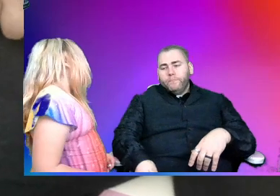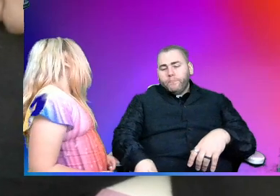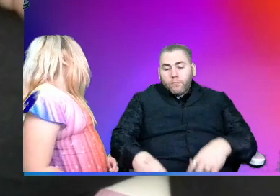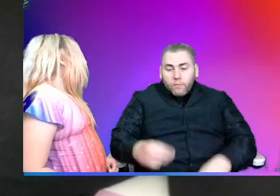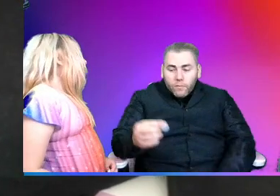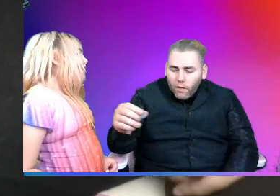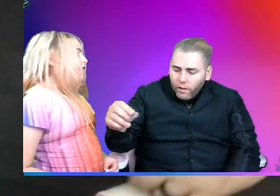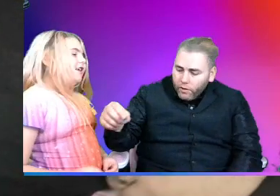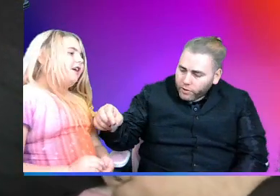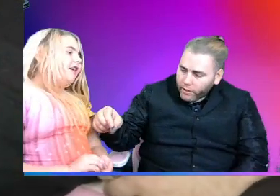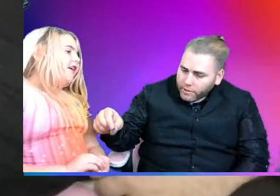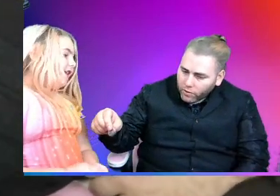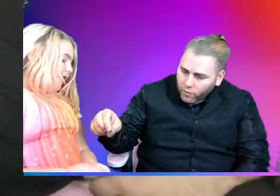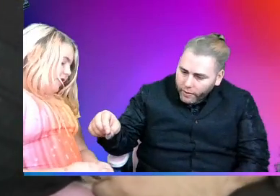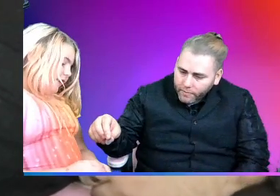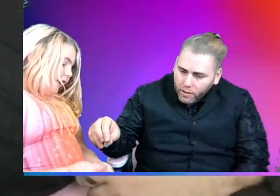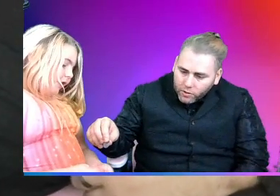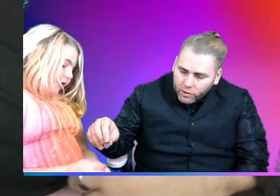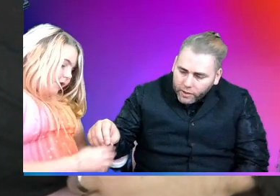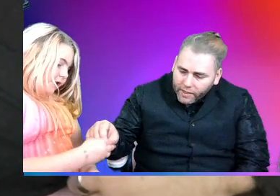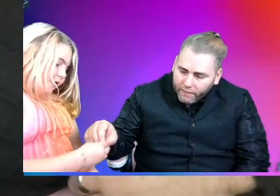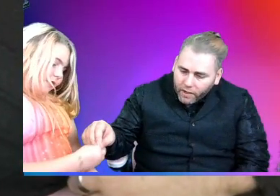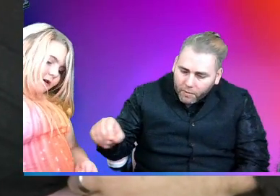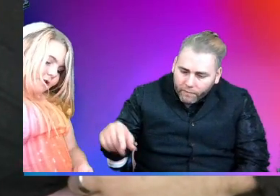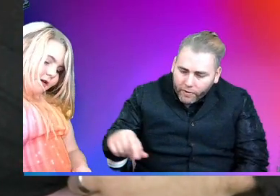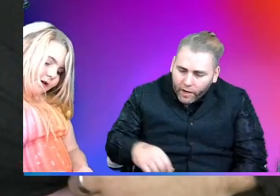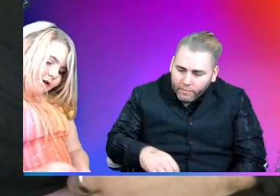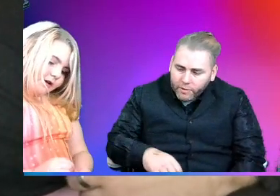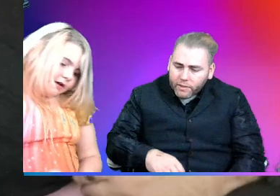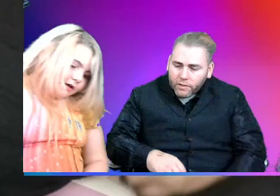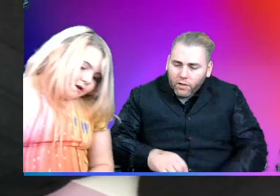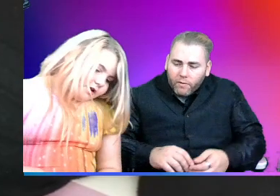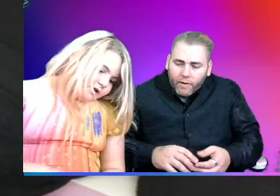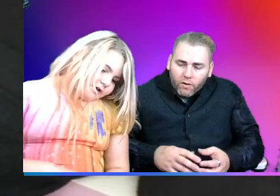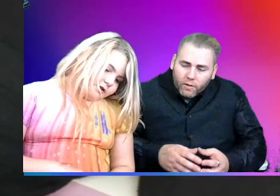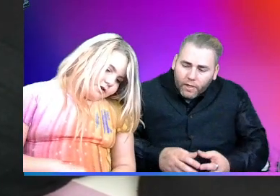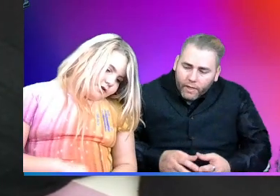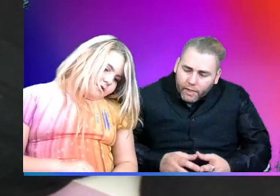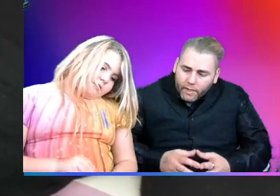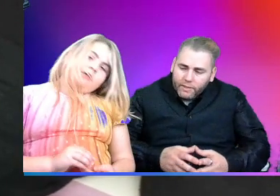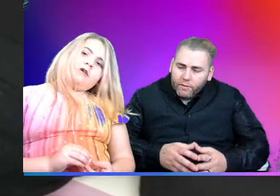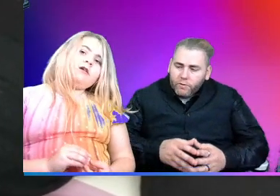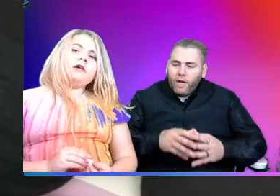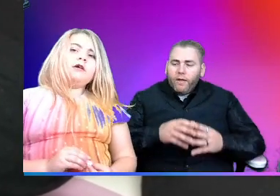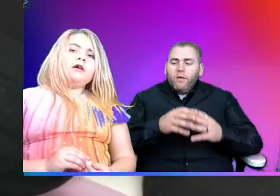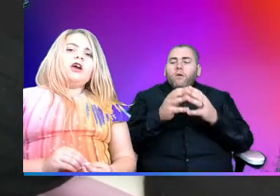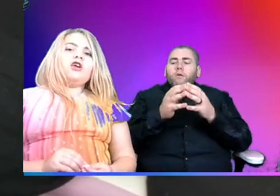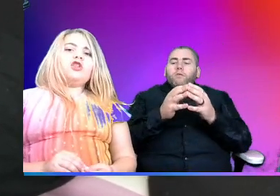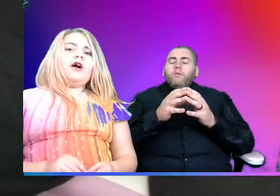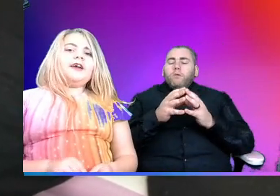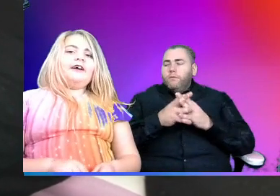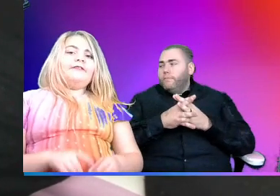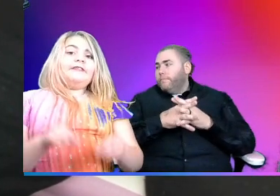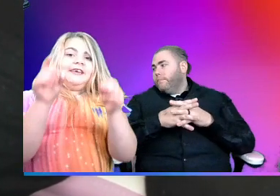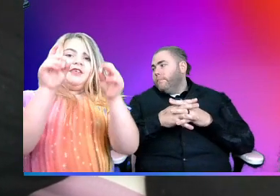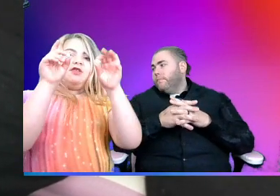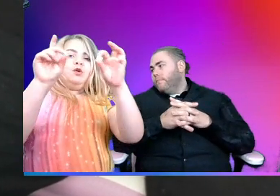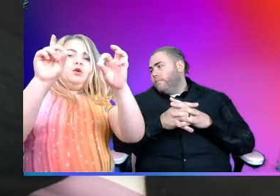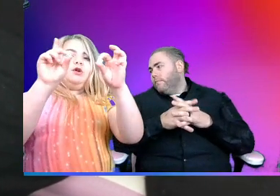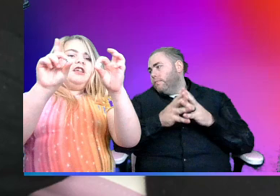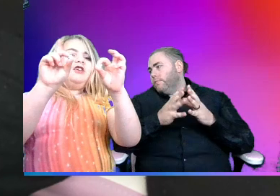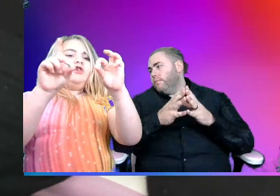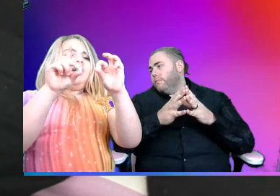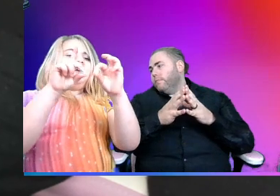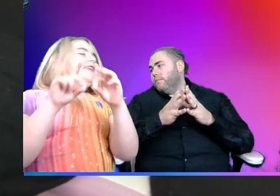Beautiful. Here's your nice little coin. She does have a couple of other objects to talk about, and let's see what you got. So I have these